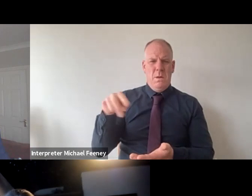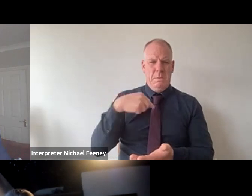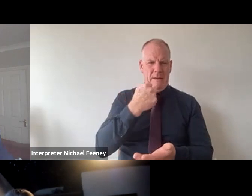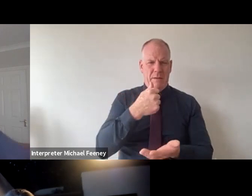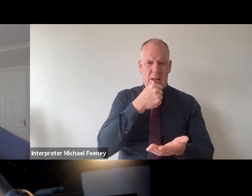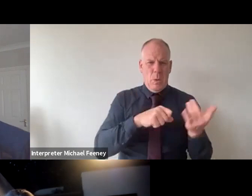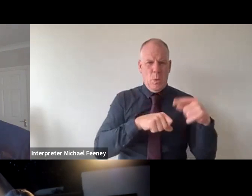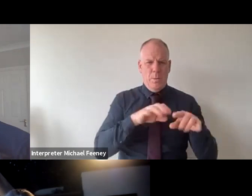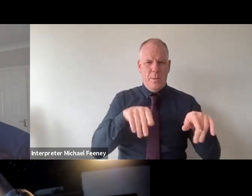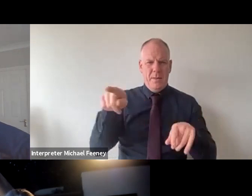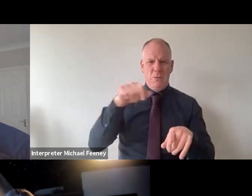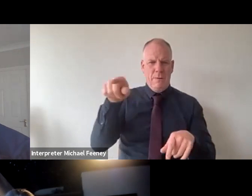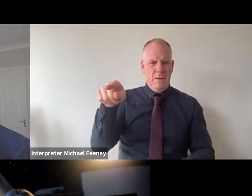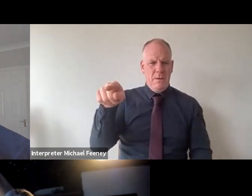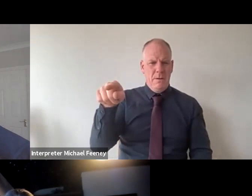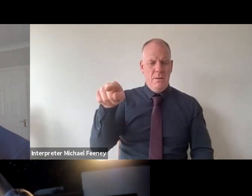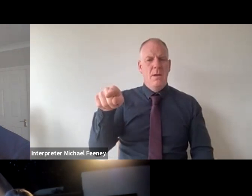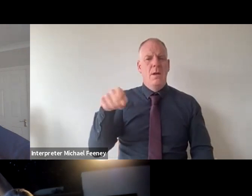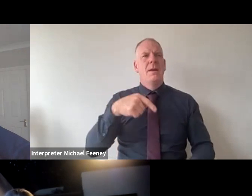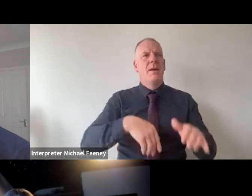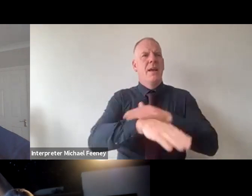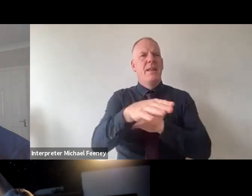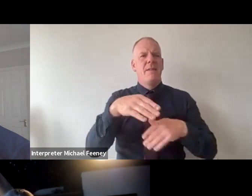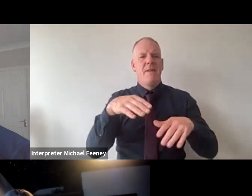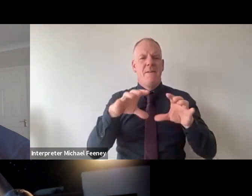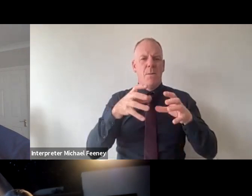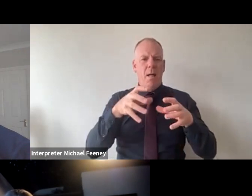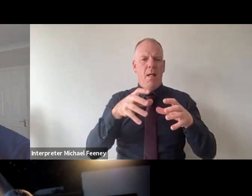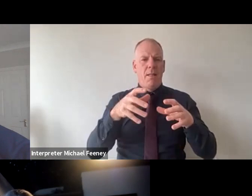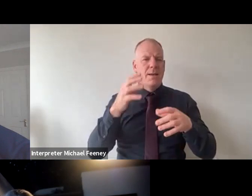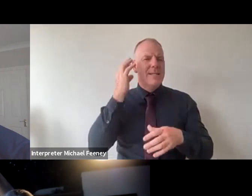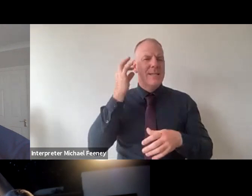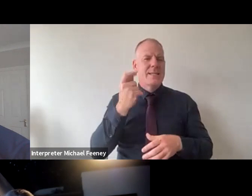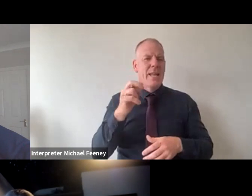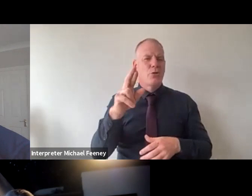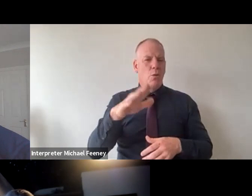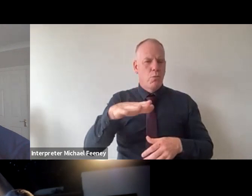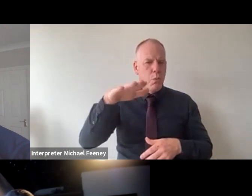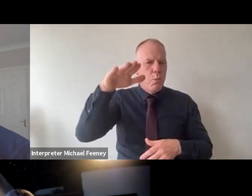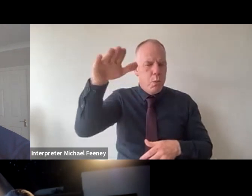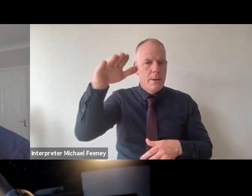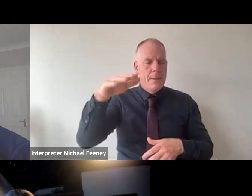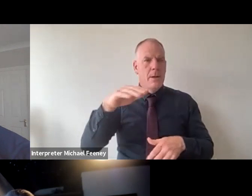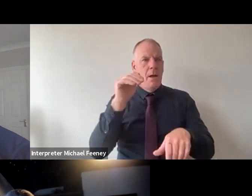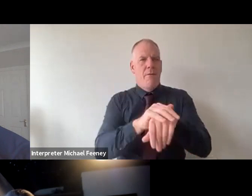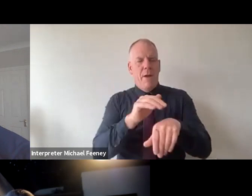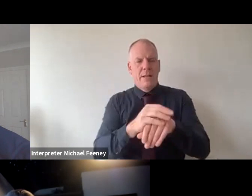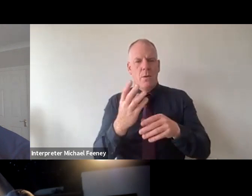then when I was playing football, getting into my teenage years, I remember becoming friends